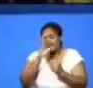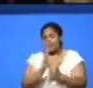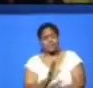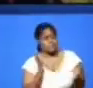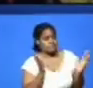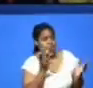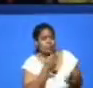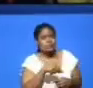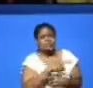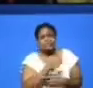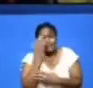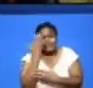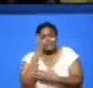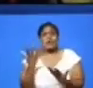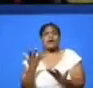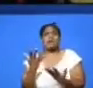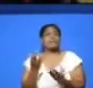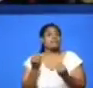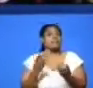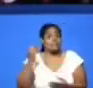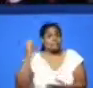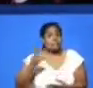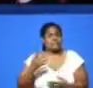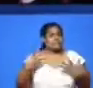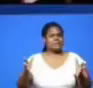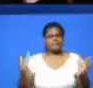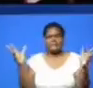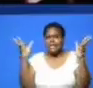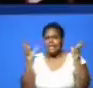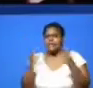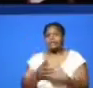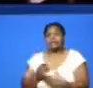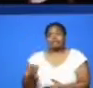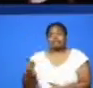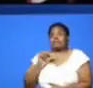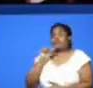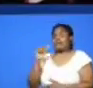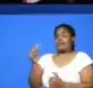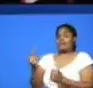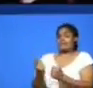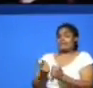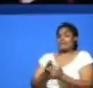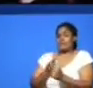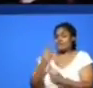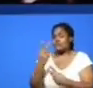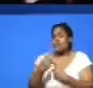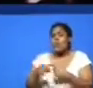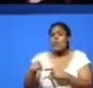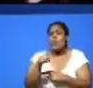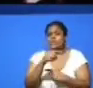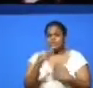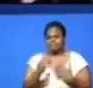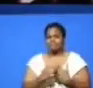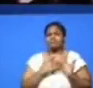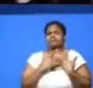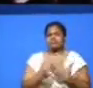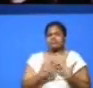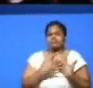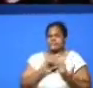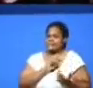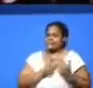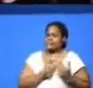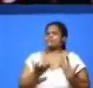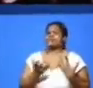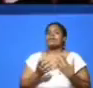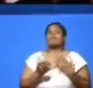to you. I don't know how many sermons you've listened to. I may not be God's first voice to you, but I know I could be